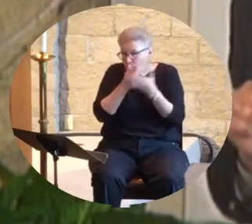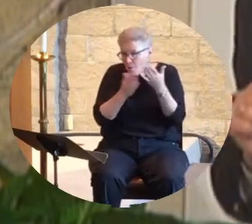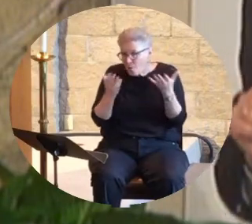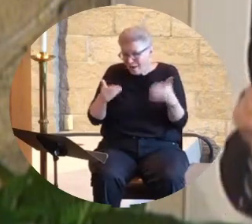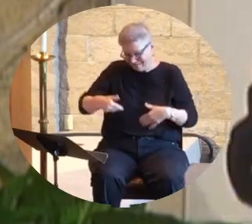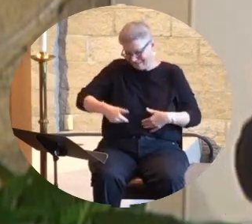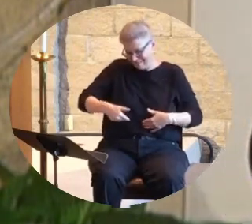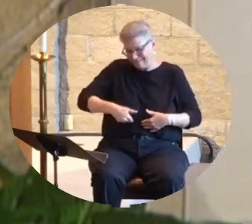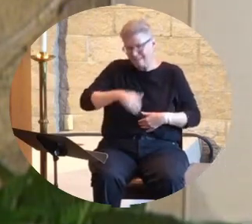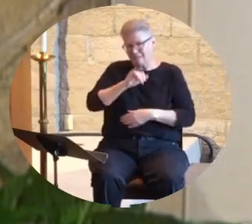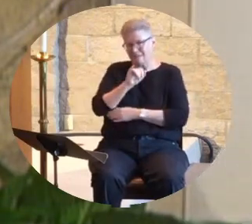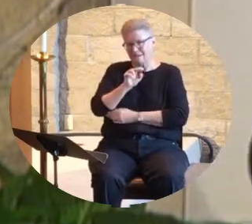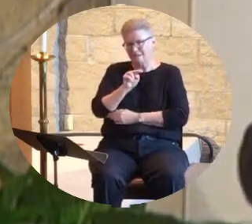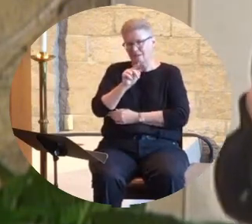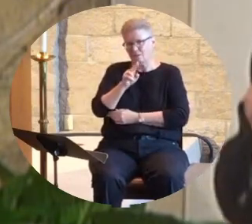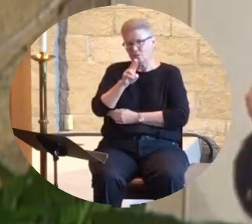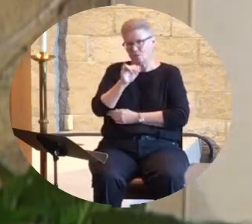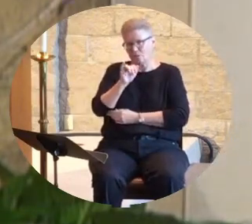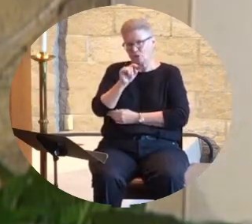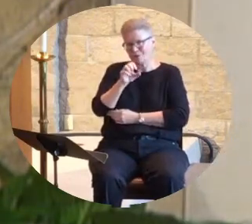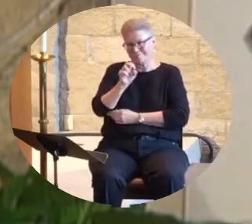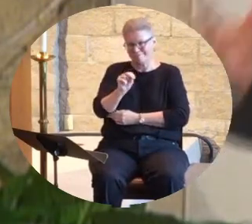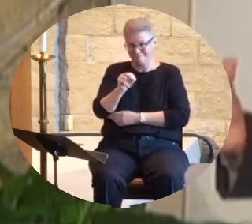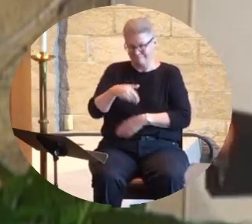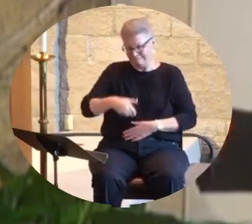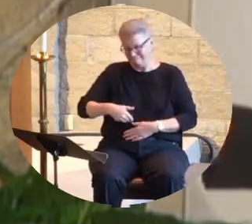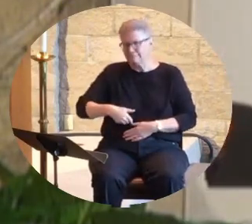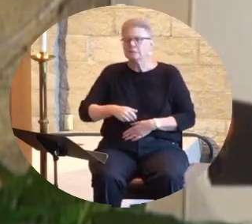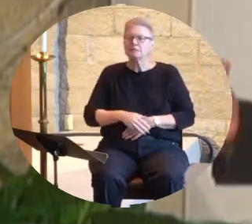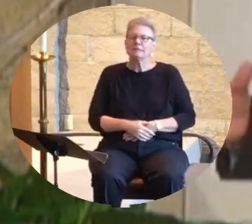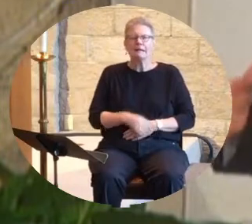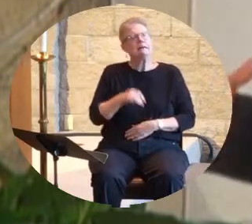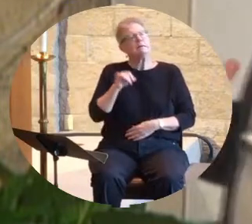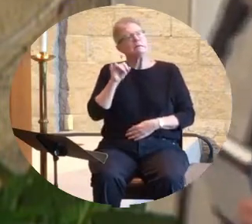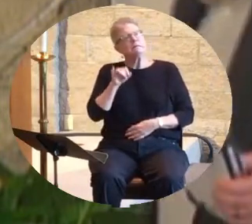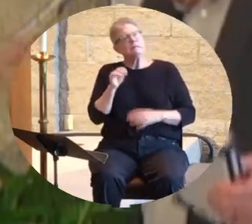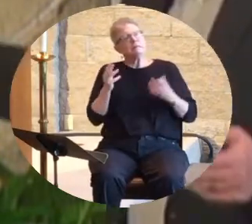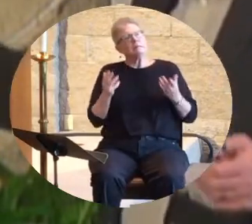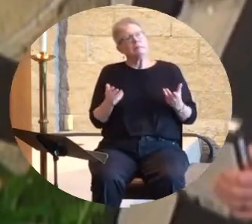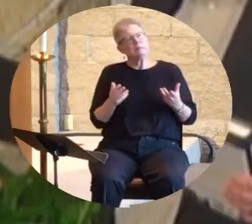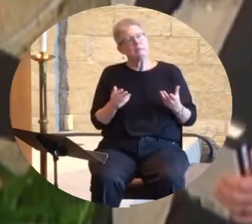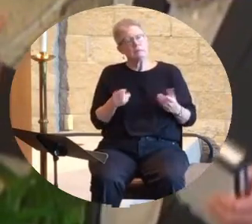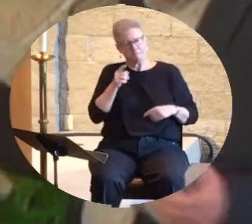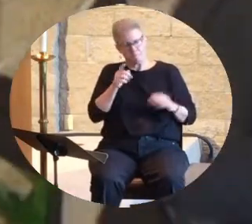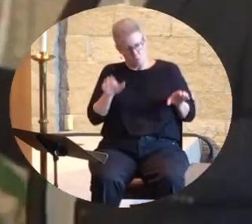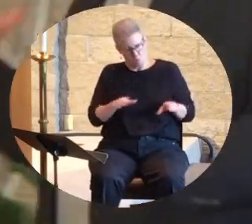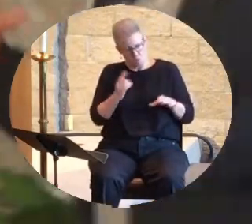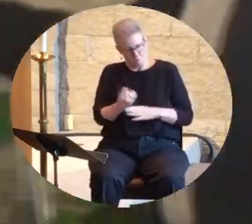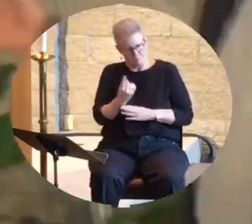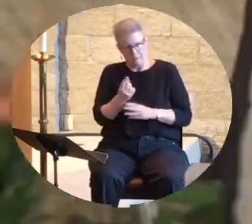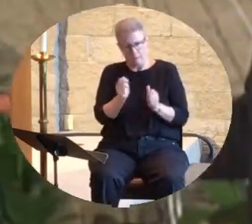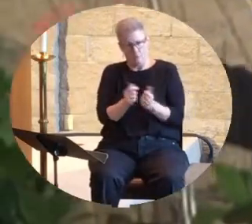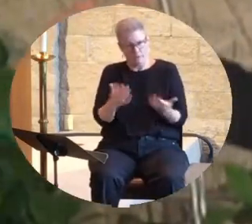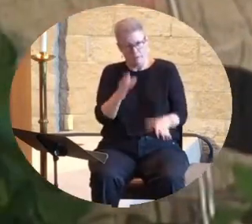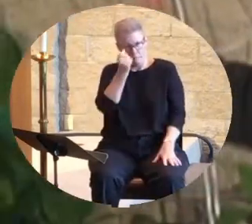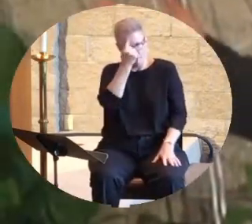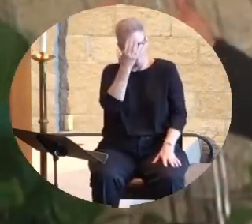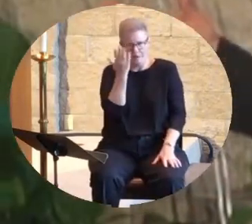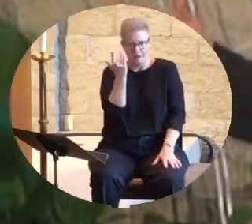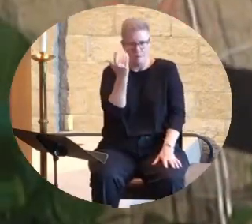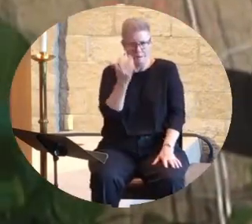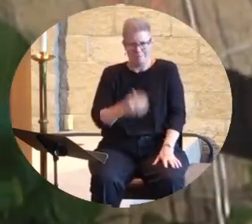Intuition. And that intuition is about you do something, just do it without understanding why you're doing it.